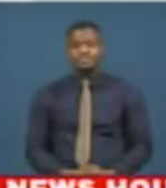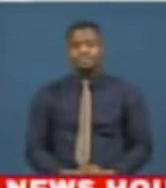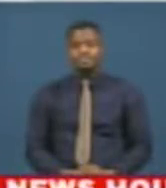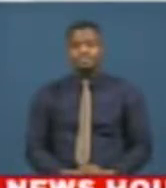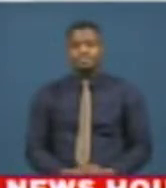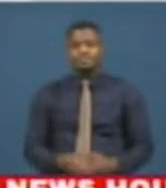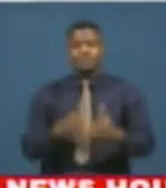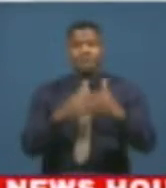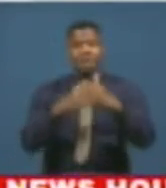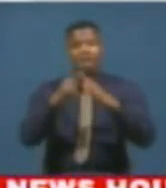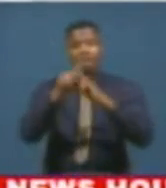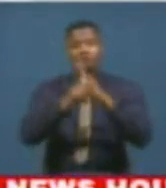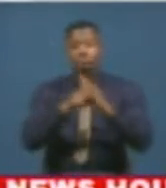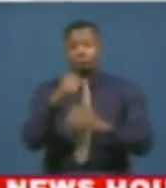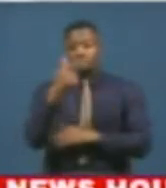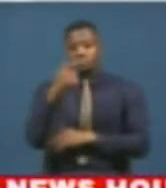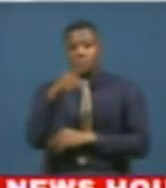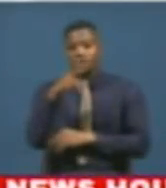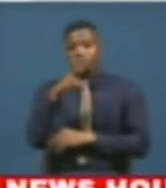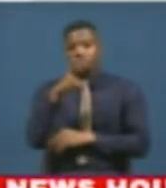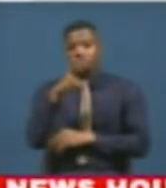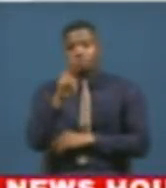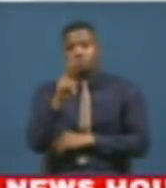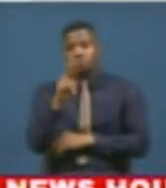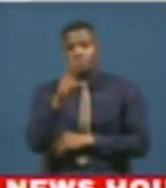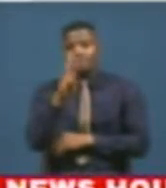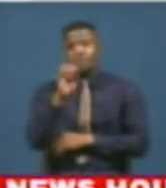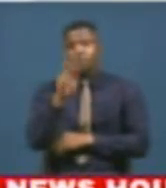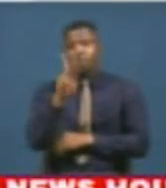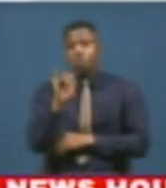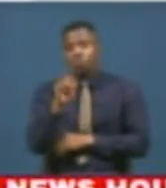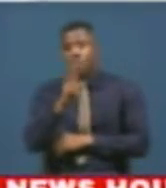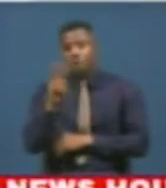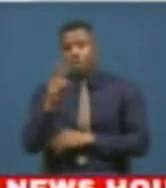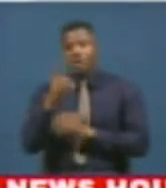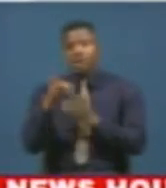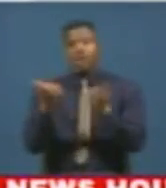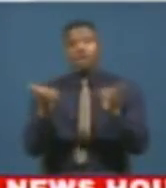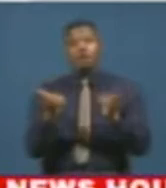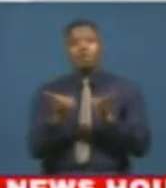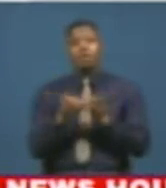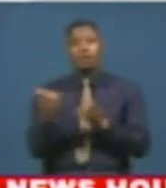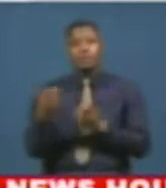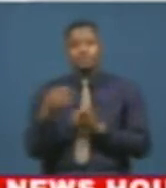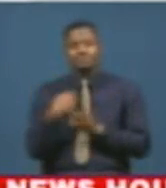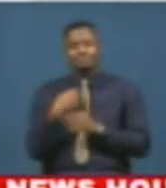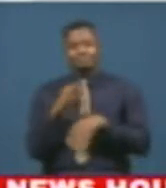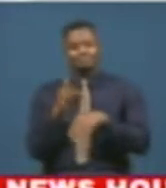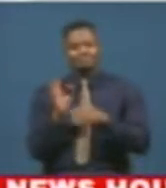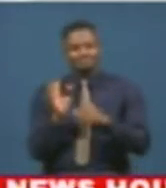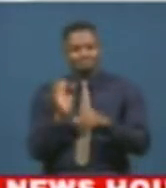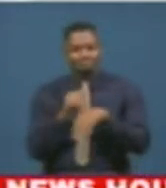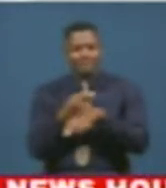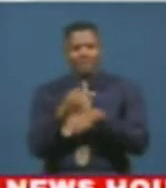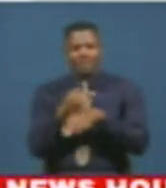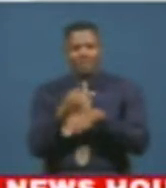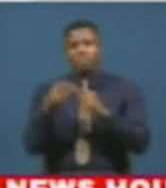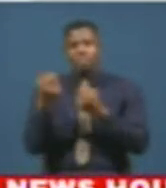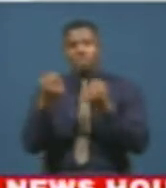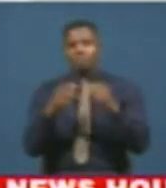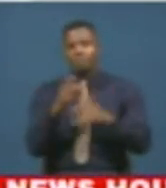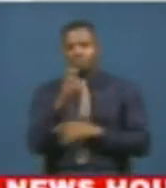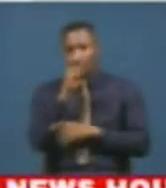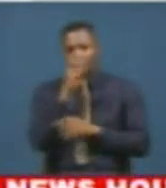The leadership of the GPRTU in the Boku West District of the Upper East Region has tasked commercial drivers to strictly